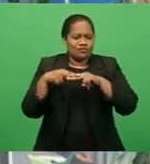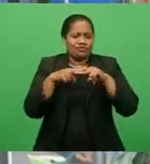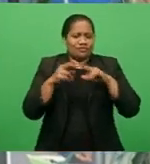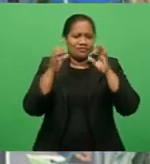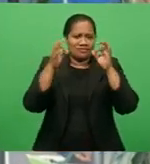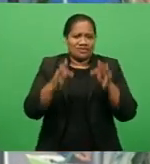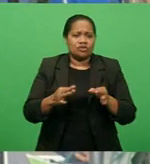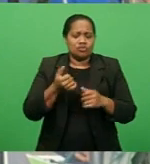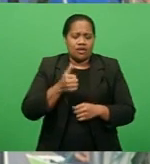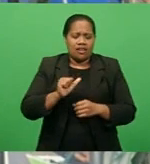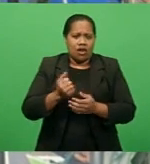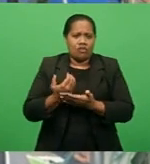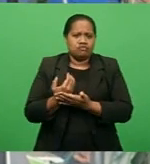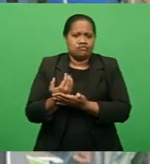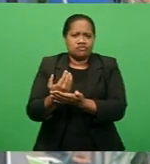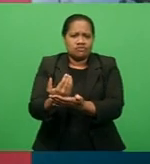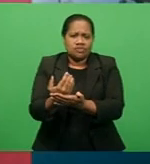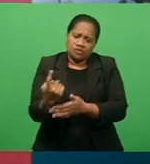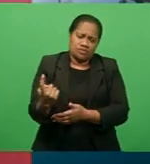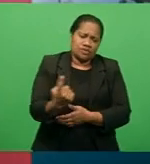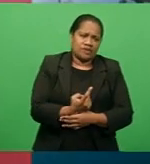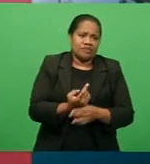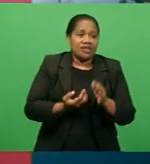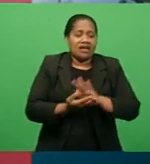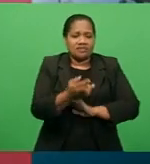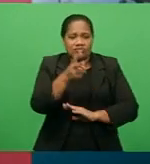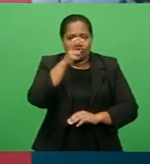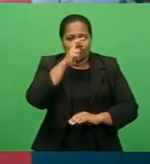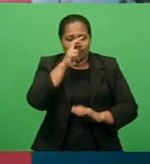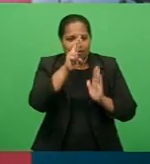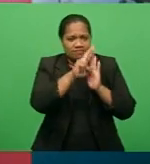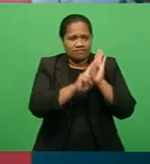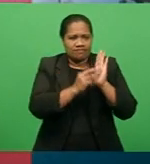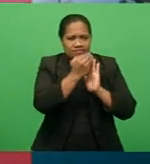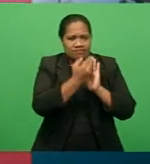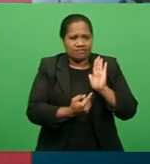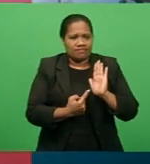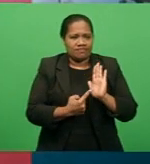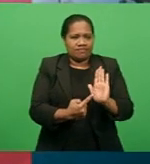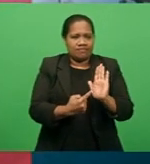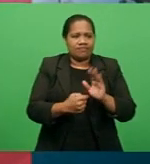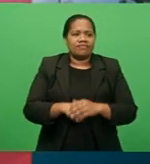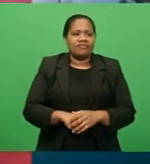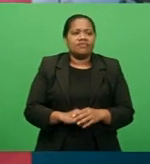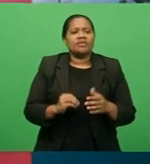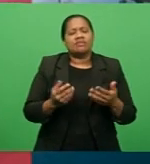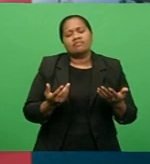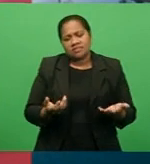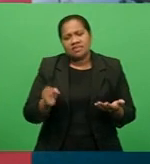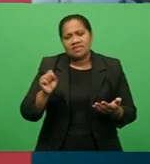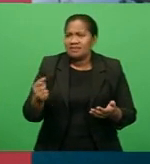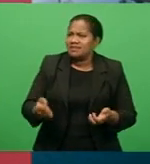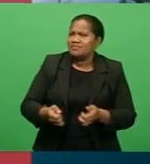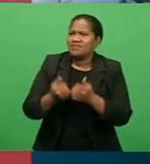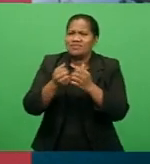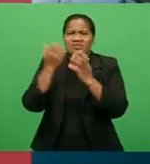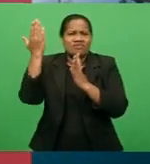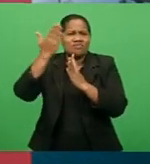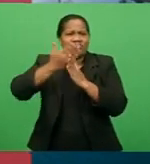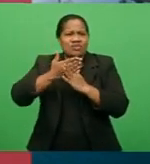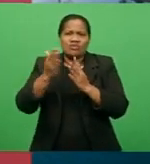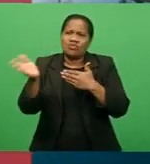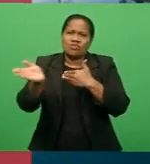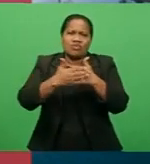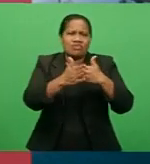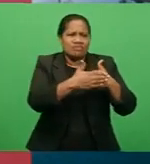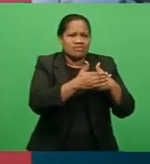under strict COVID-19 protocols. Yachties are extremely pleased to be here since majority of the borders are closed around the world, and